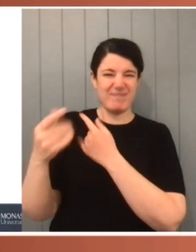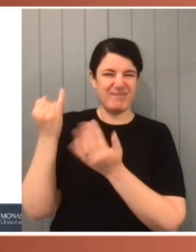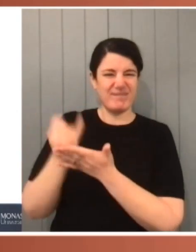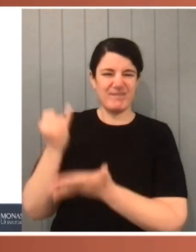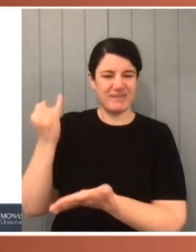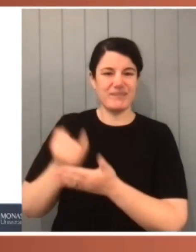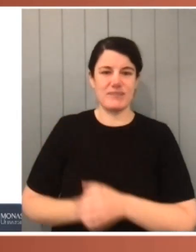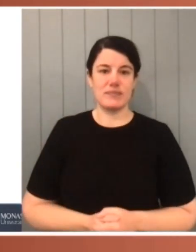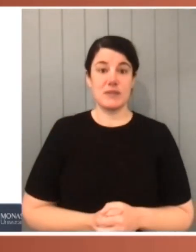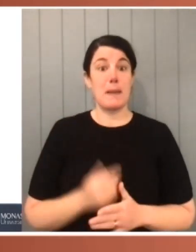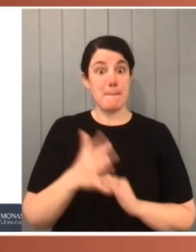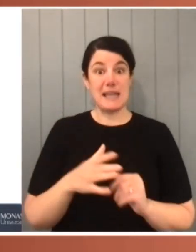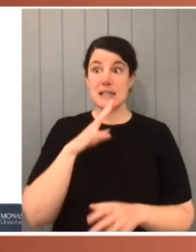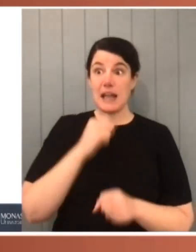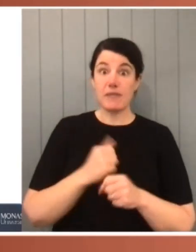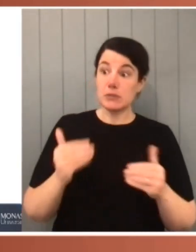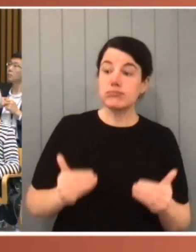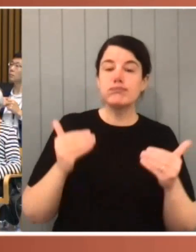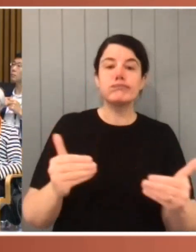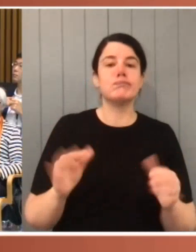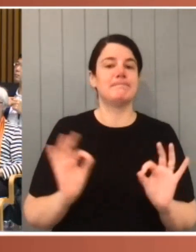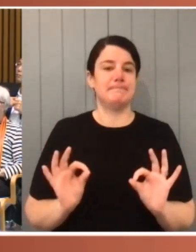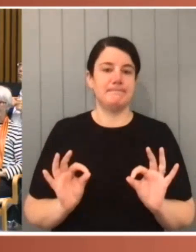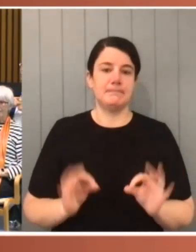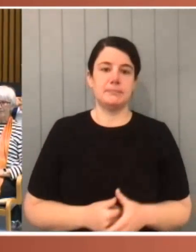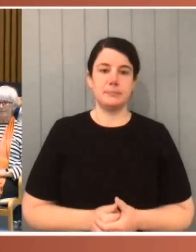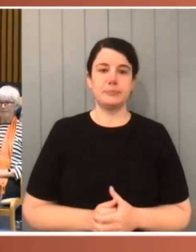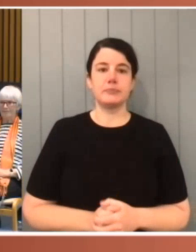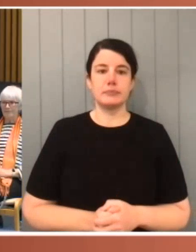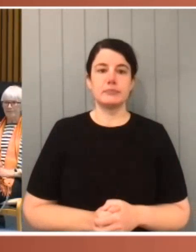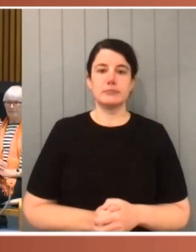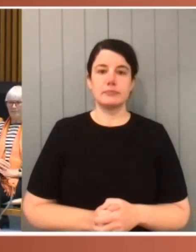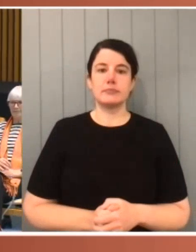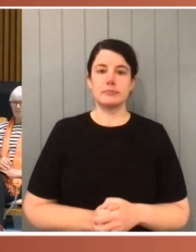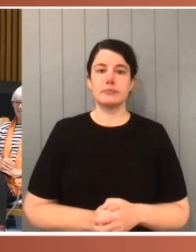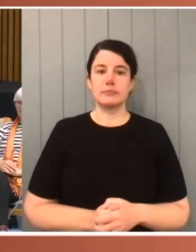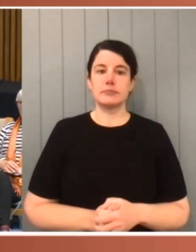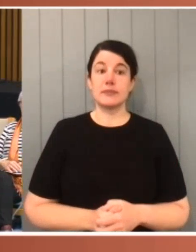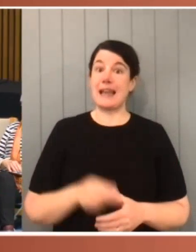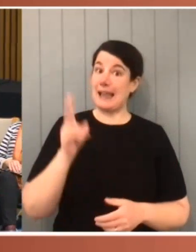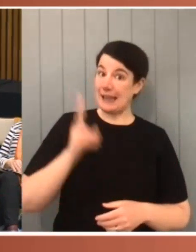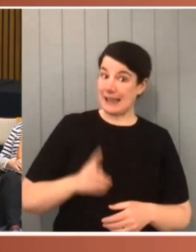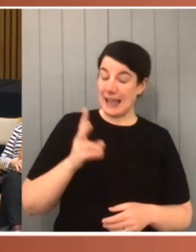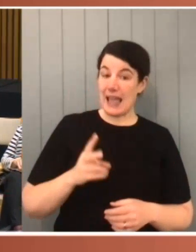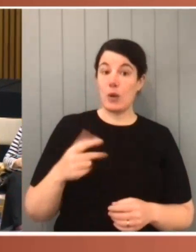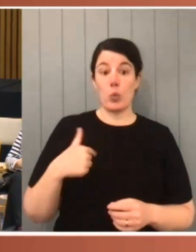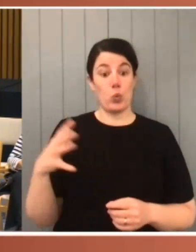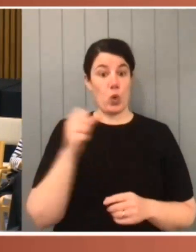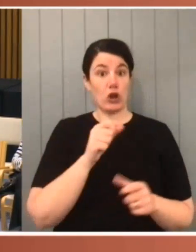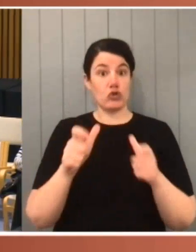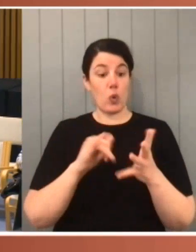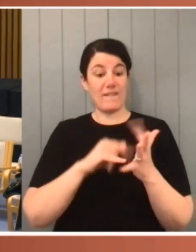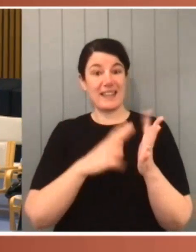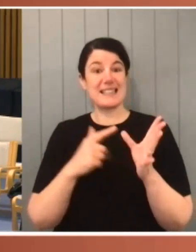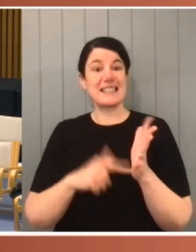on the recommendation. The abolitionists' hopes were raised again when the coalition won control of the Senate at